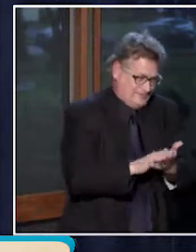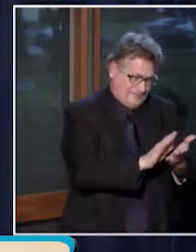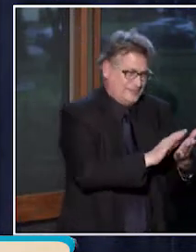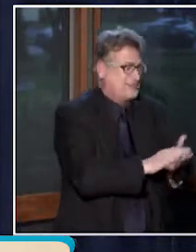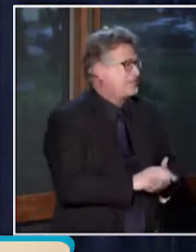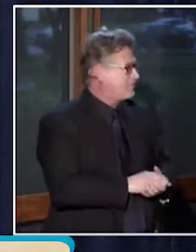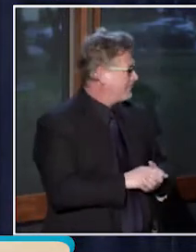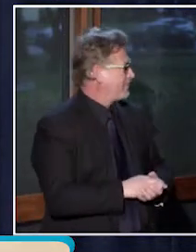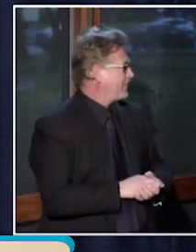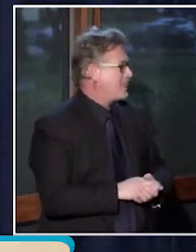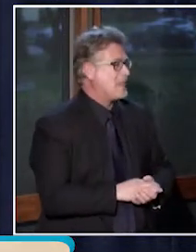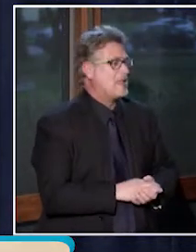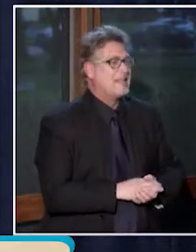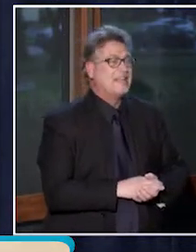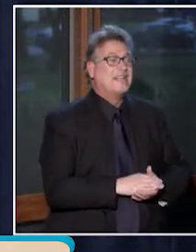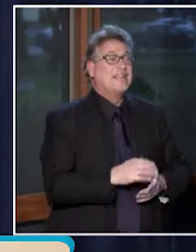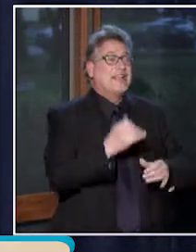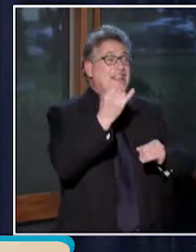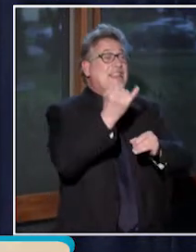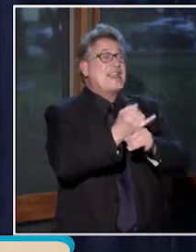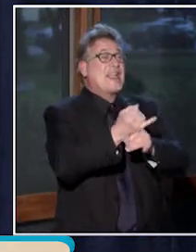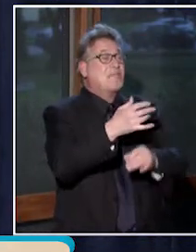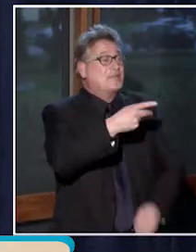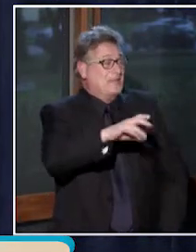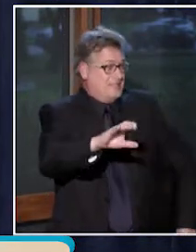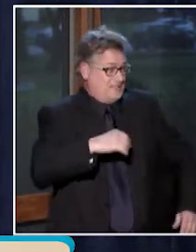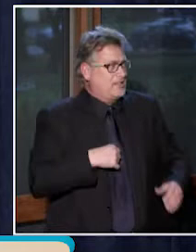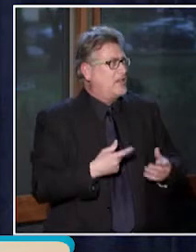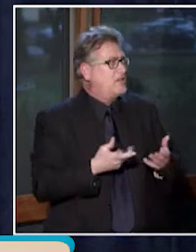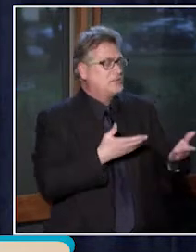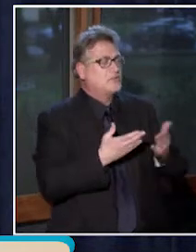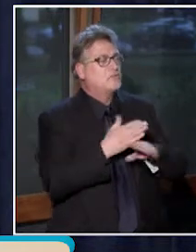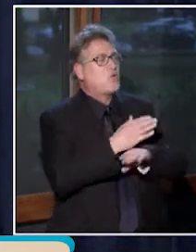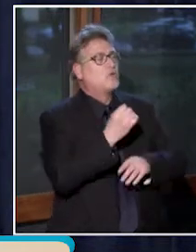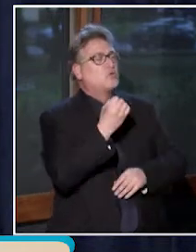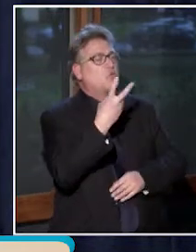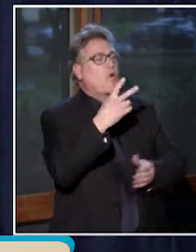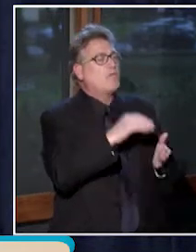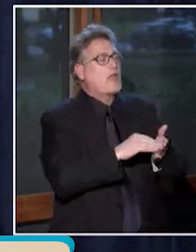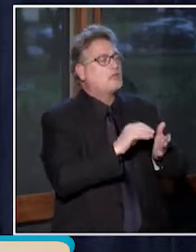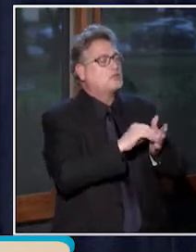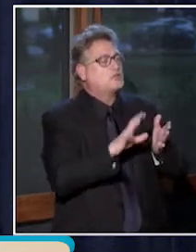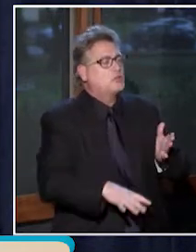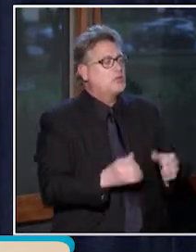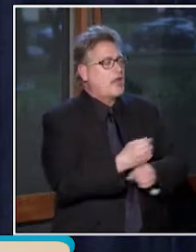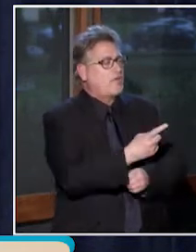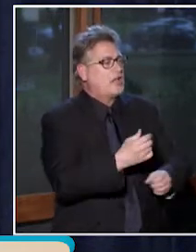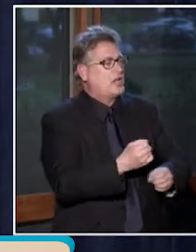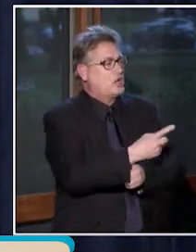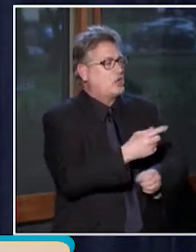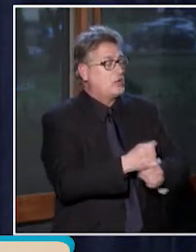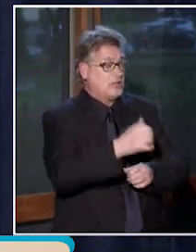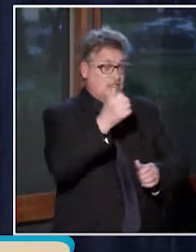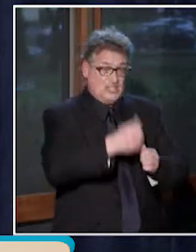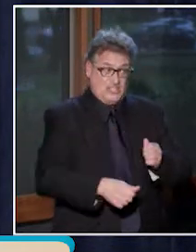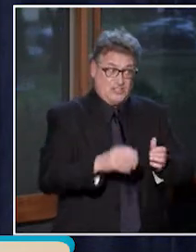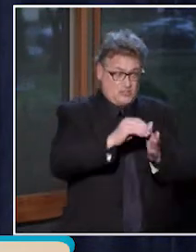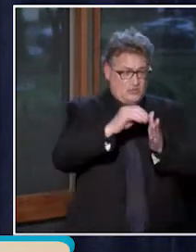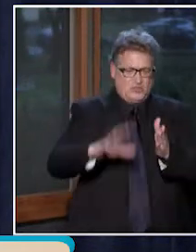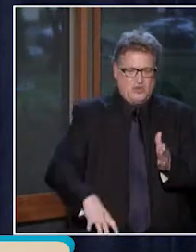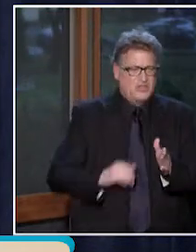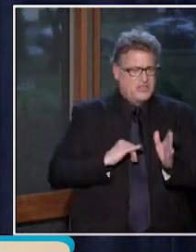I love it. The campus serves over 12,000 students annually, and then the majority of these students identify